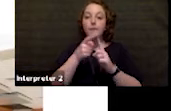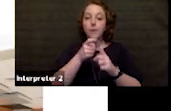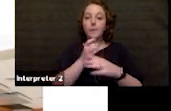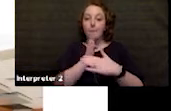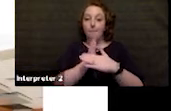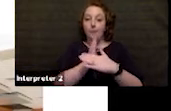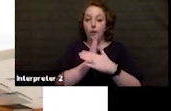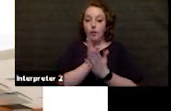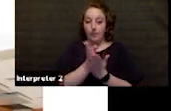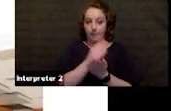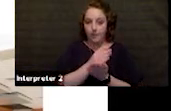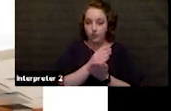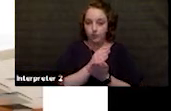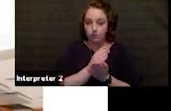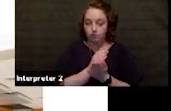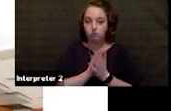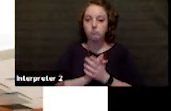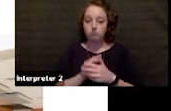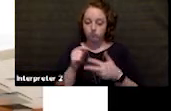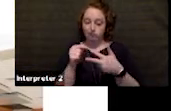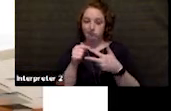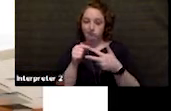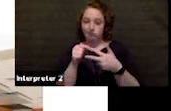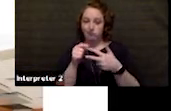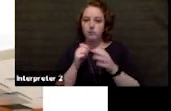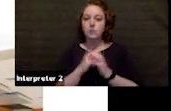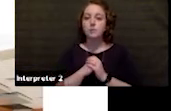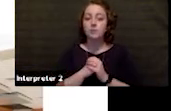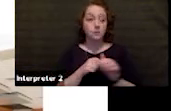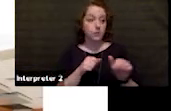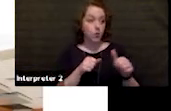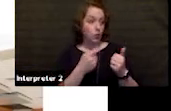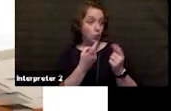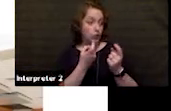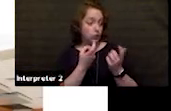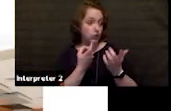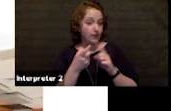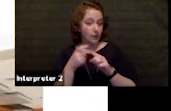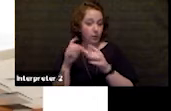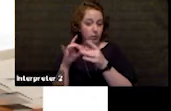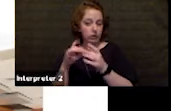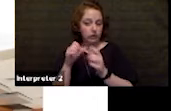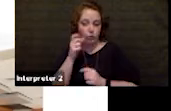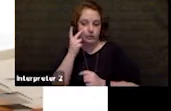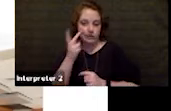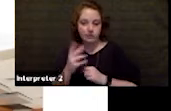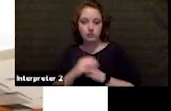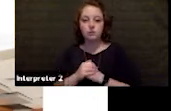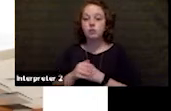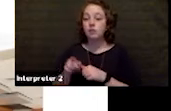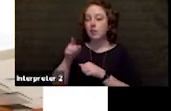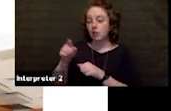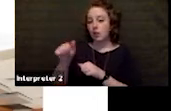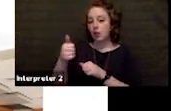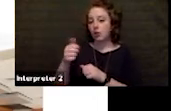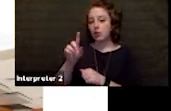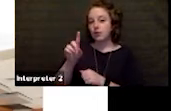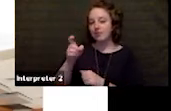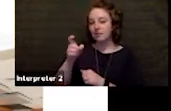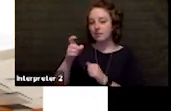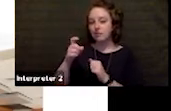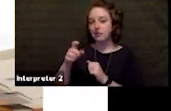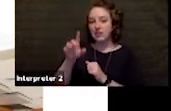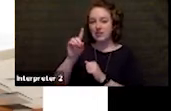were there any other questions in there, Casey? I'm sorry, I didn't have the chat. No, that's fine. The other one is, what is DX? You want to tackle that one?